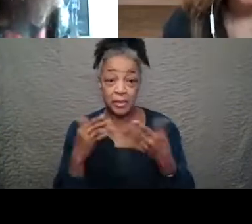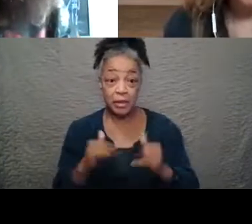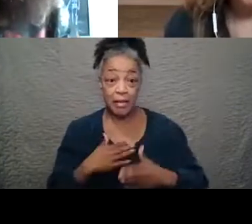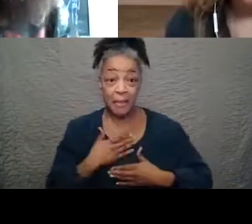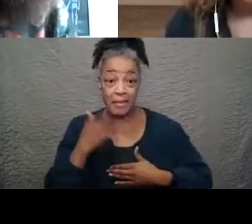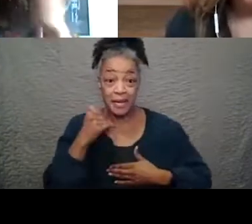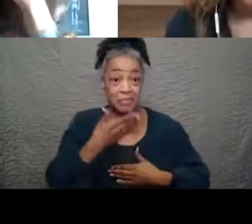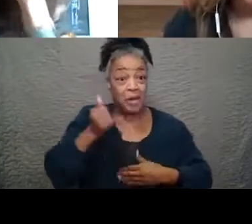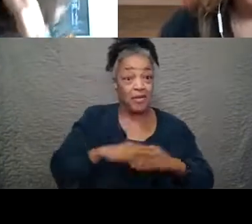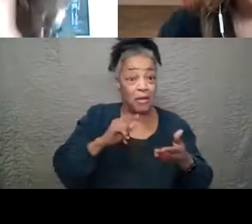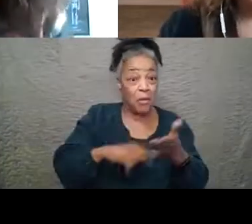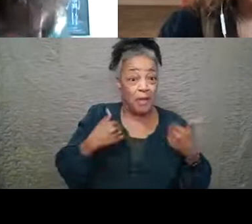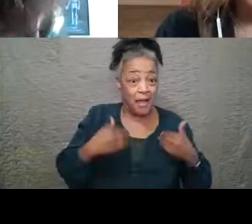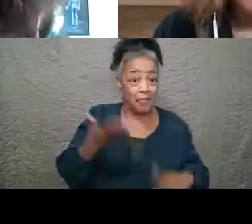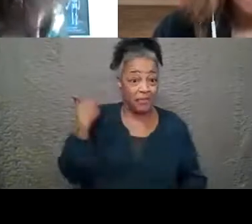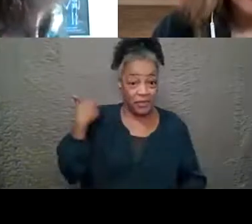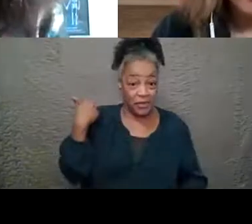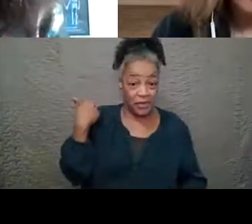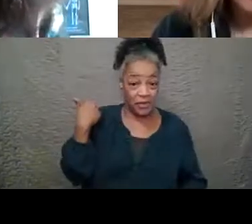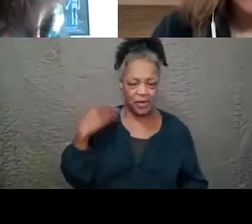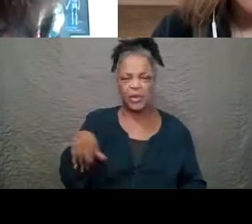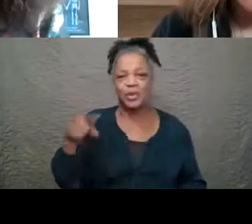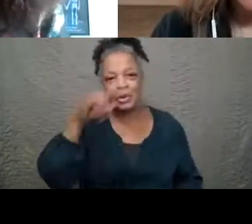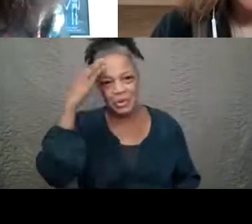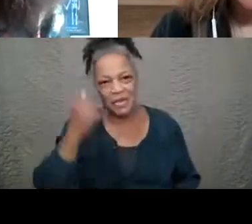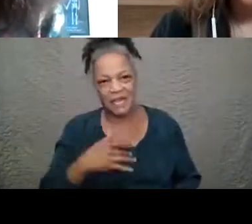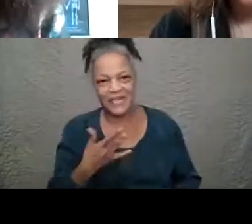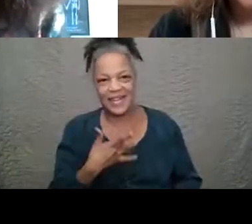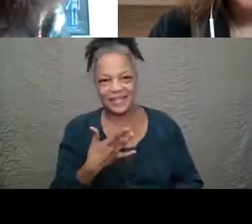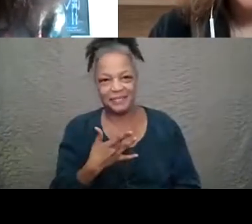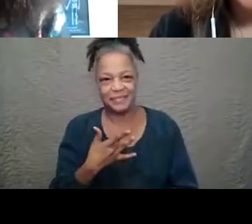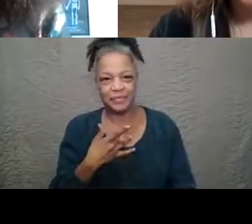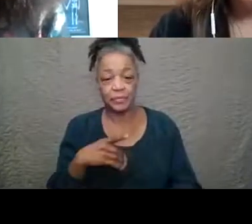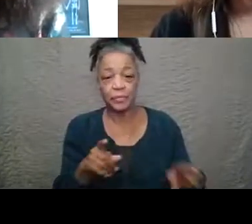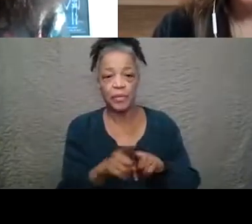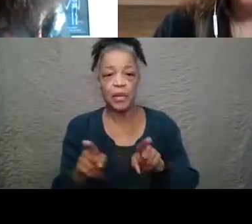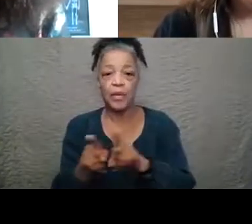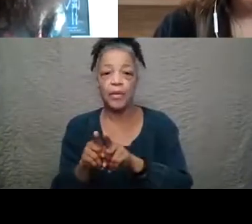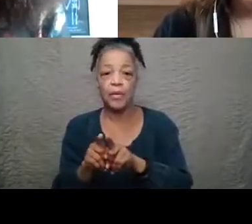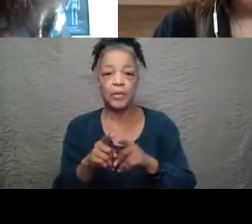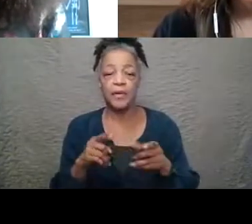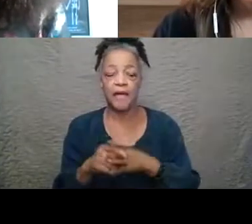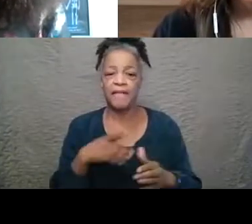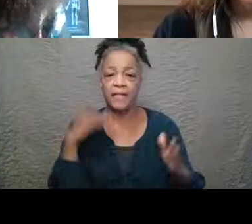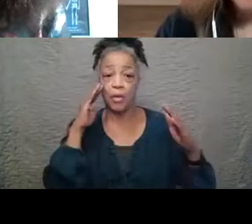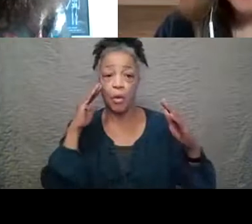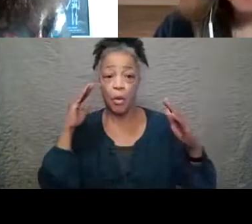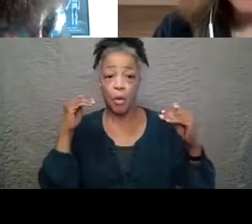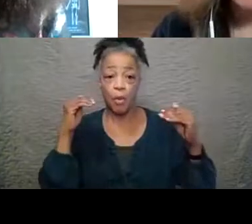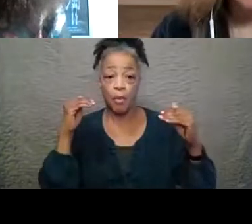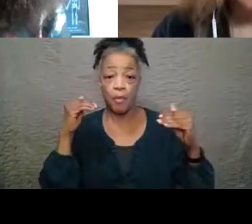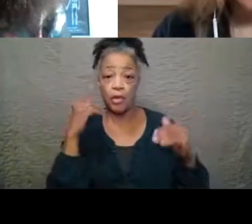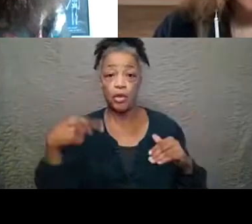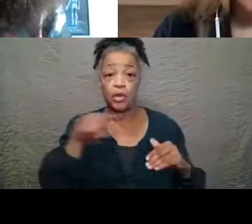better than what we had yesterday or something, right? So you all know that feeling, I'm sure. So the thing that gives me hope, though, you all can